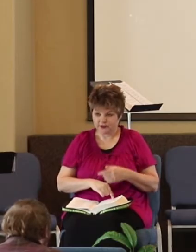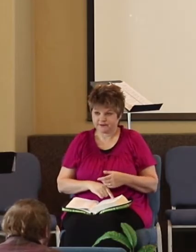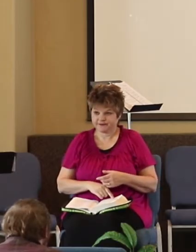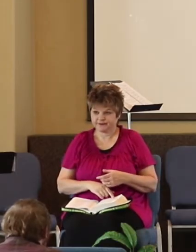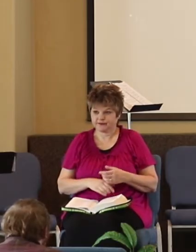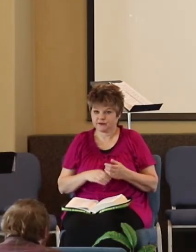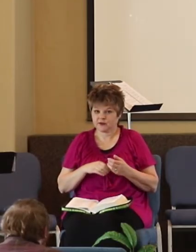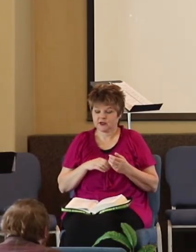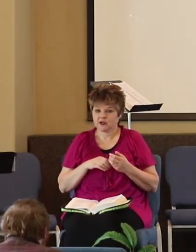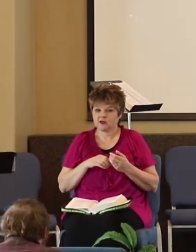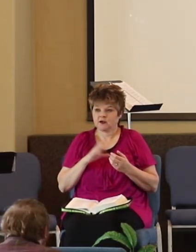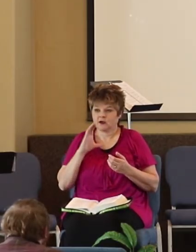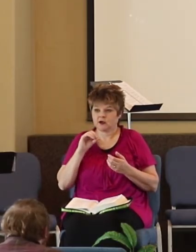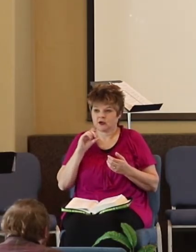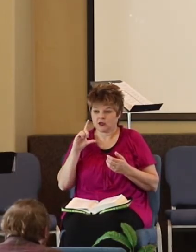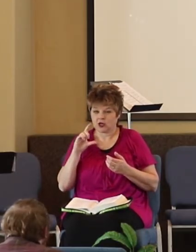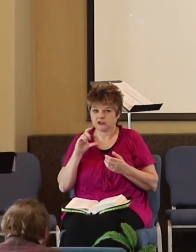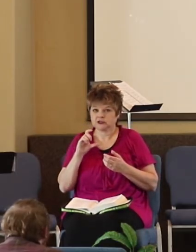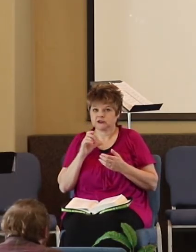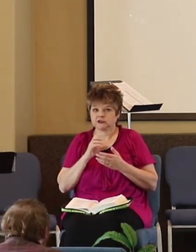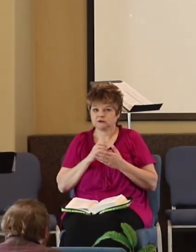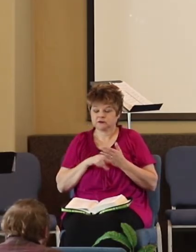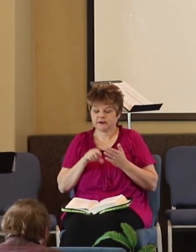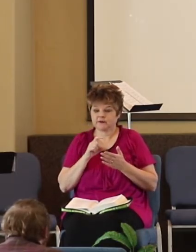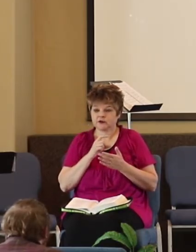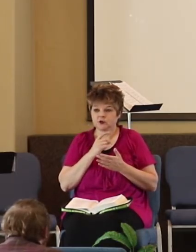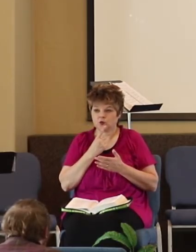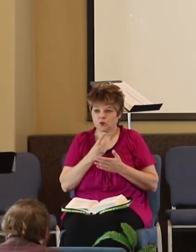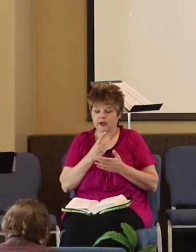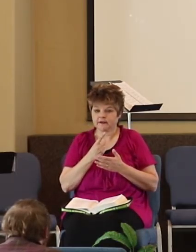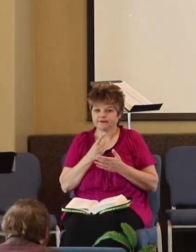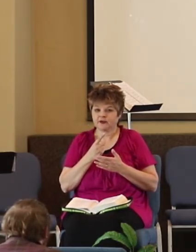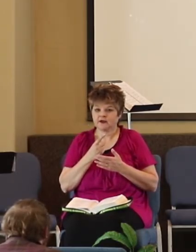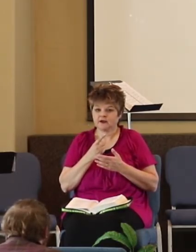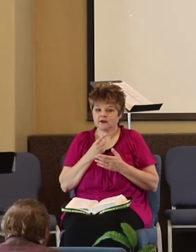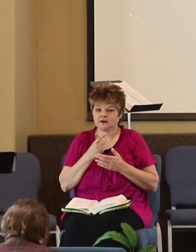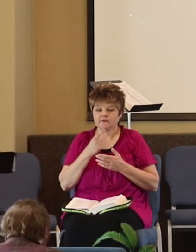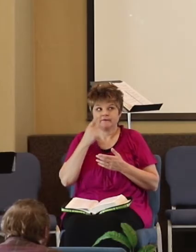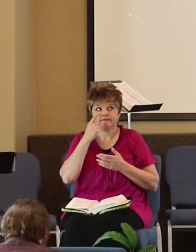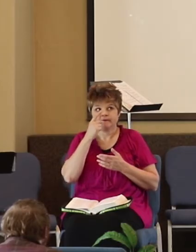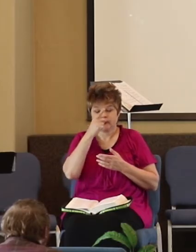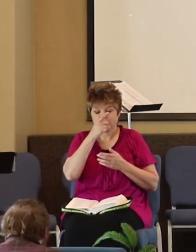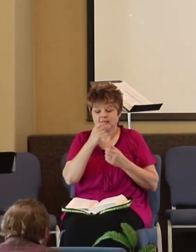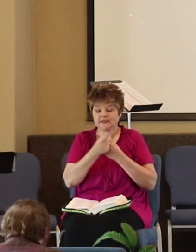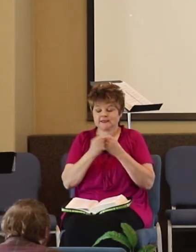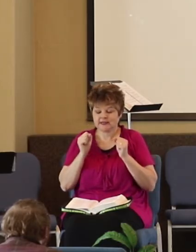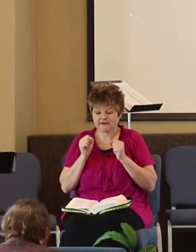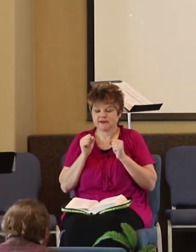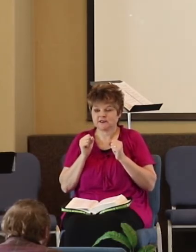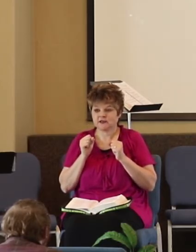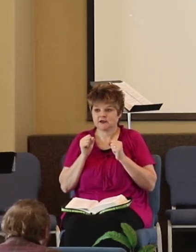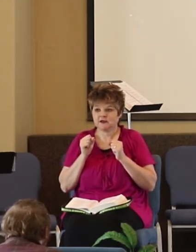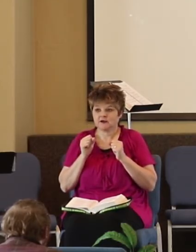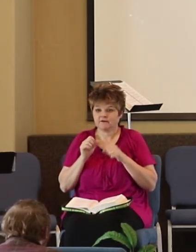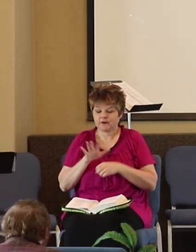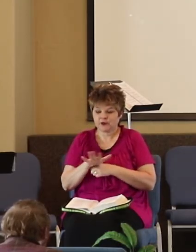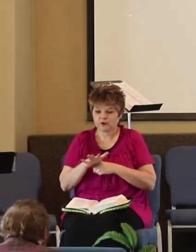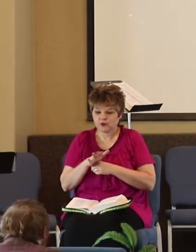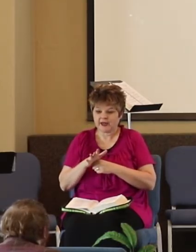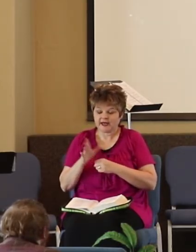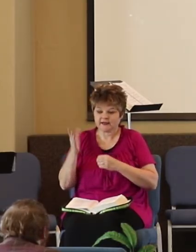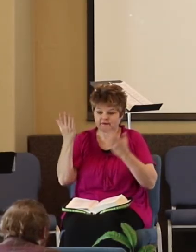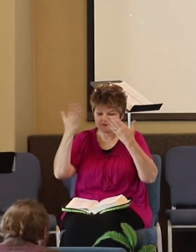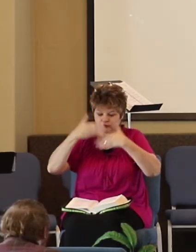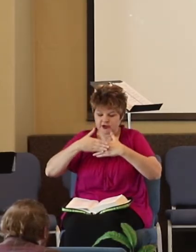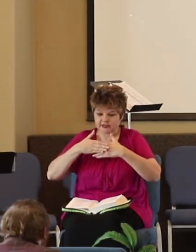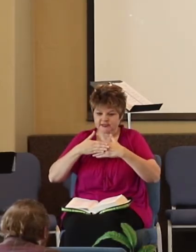1, 13 through 16 says this, for he rescued us from the domain of darkness and transferred us to the kingdom